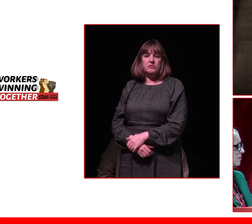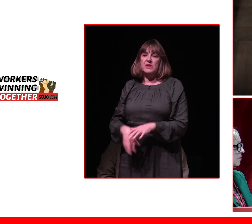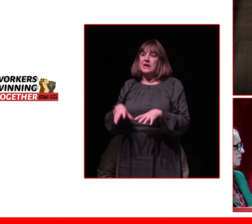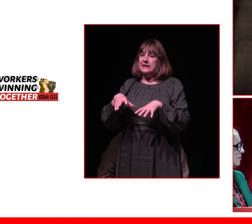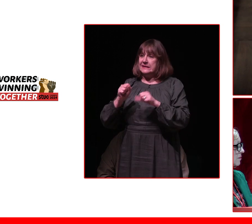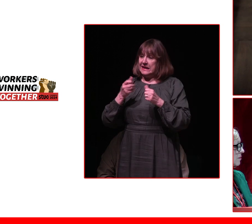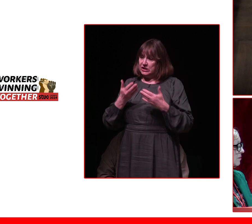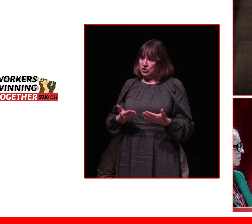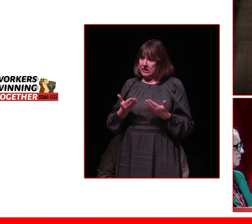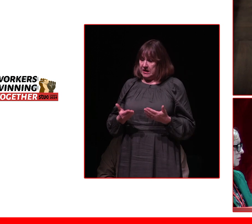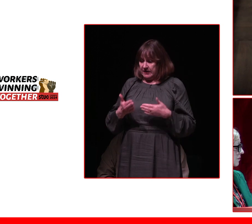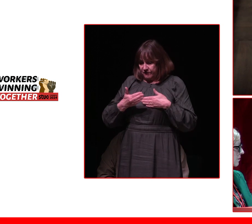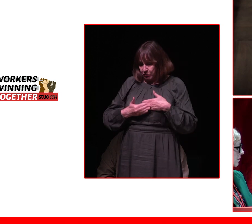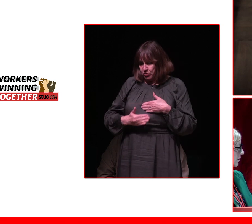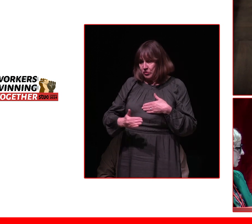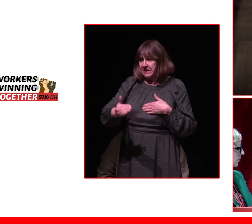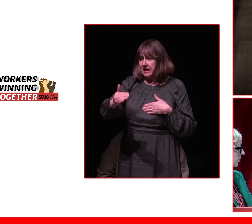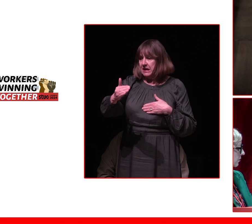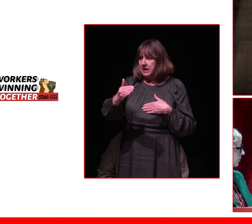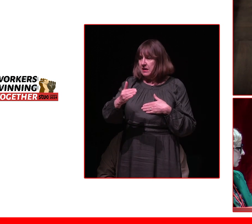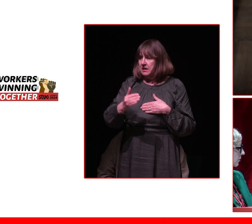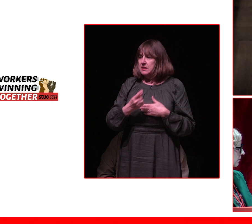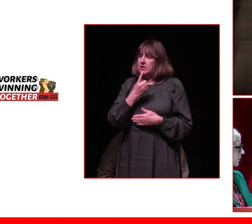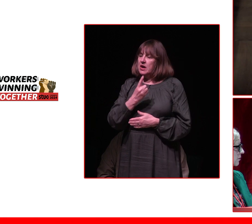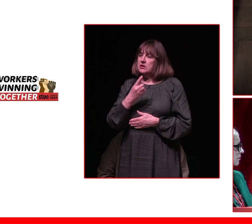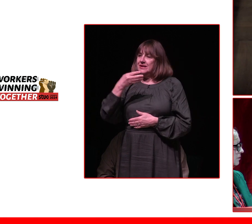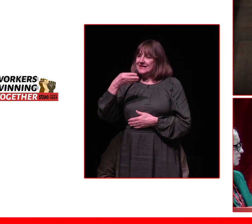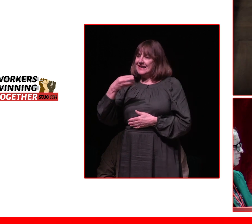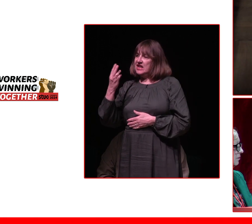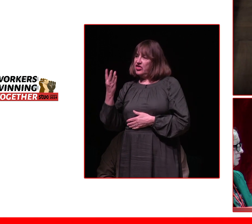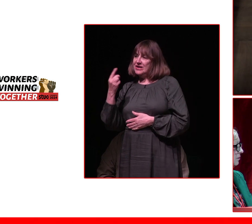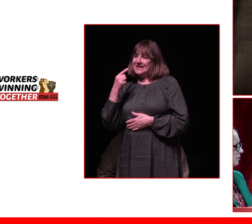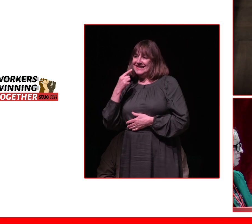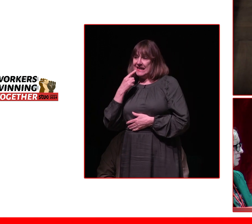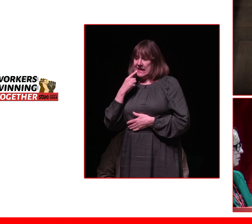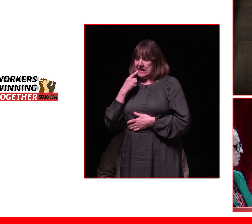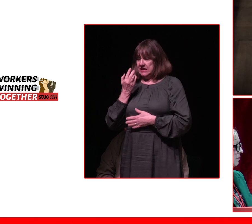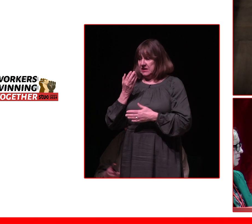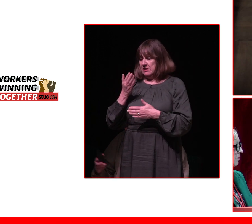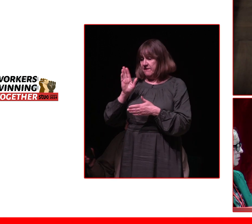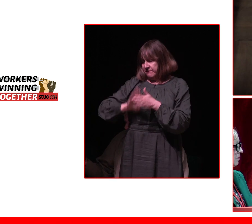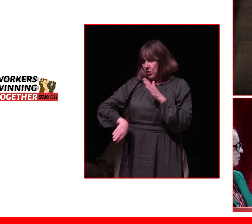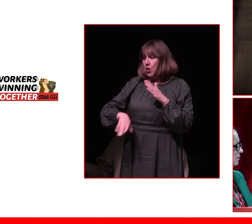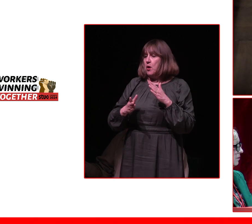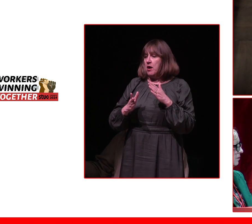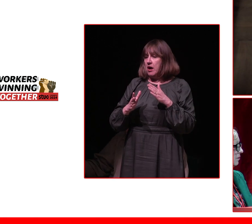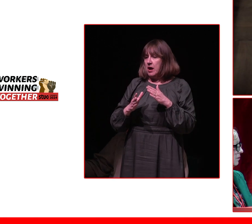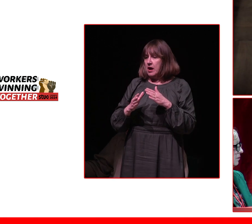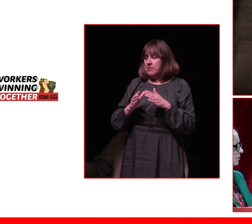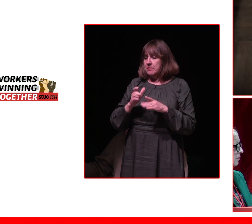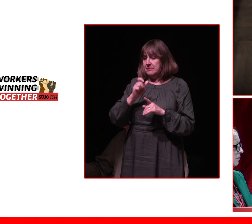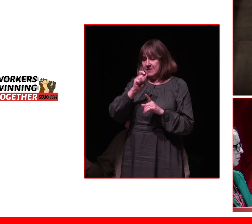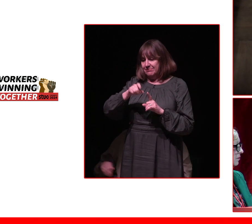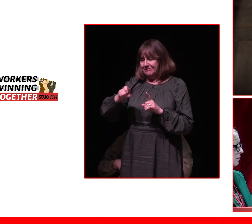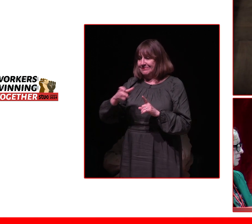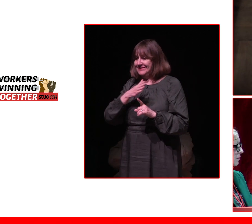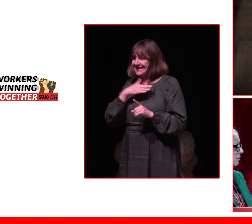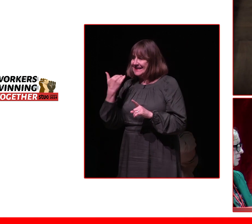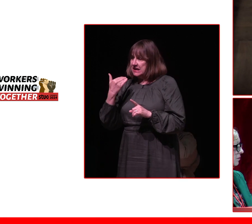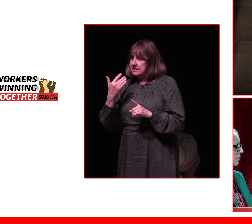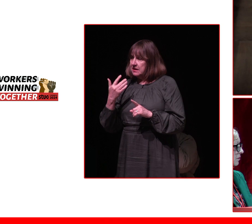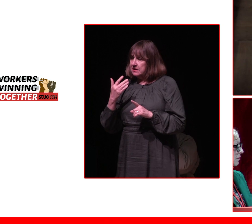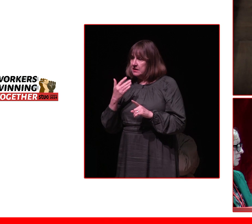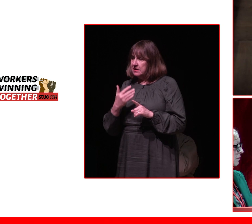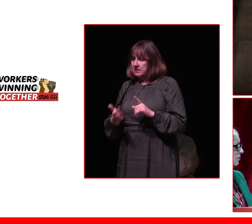Starting from today, it's been 193 days since this genocide applied on